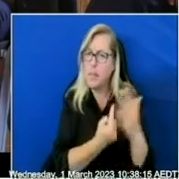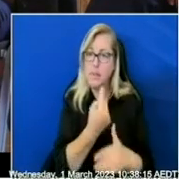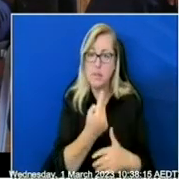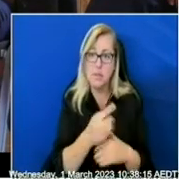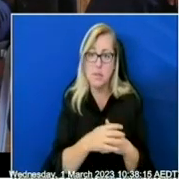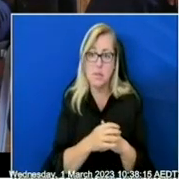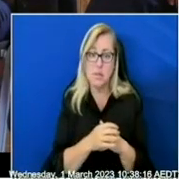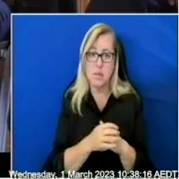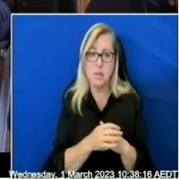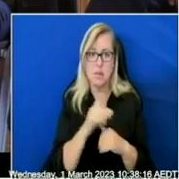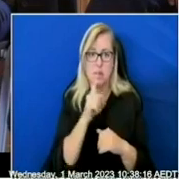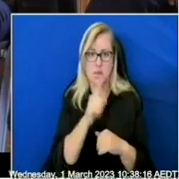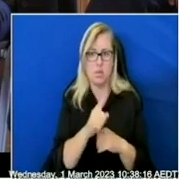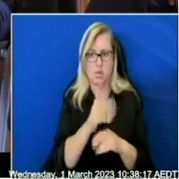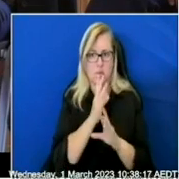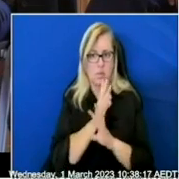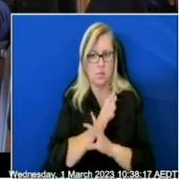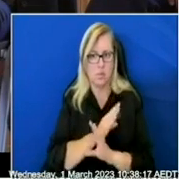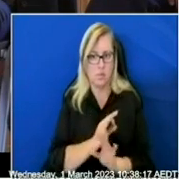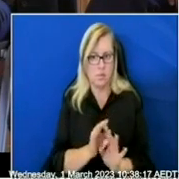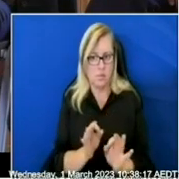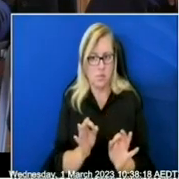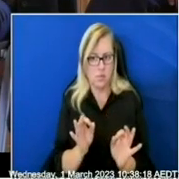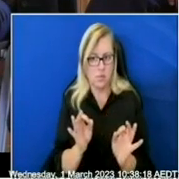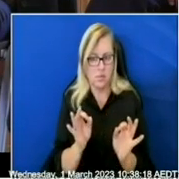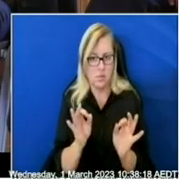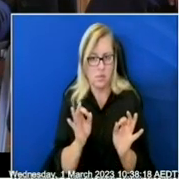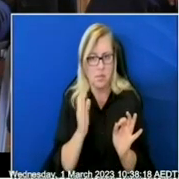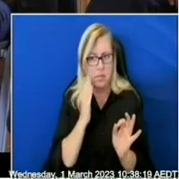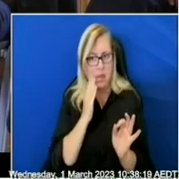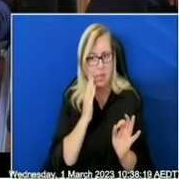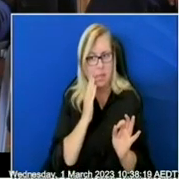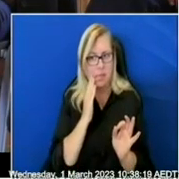quiet. Oh, she goes, oh, that's where